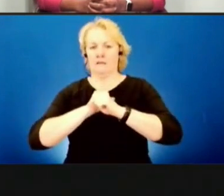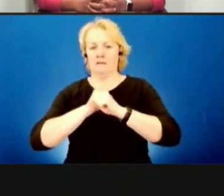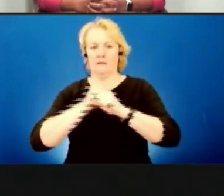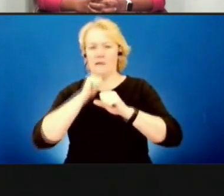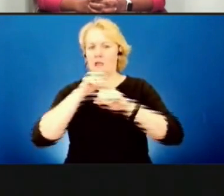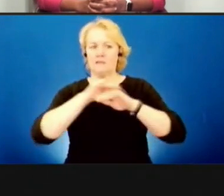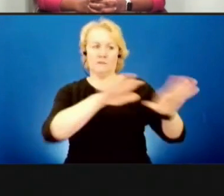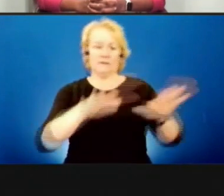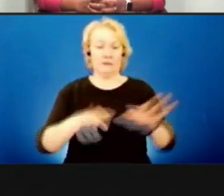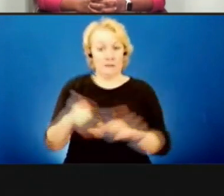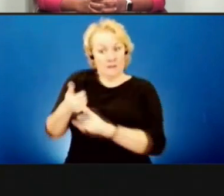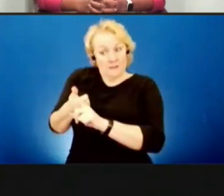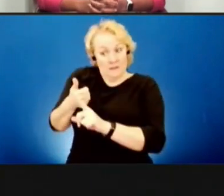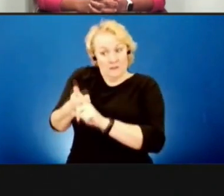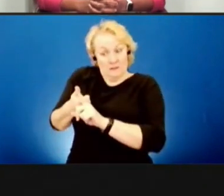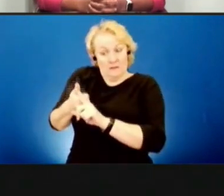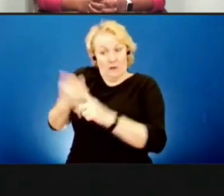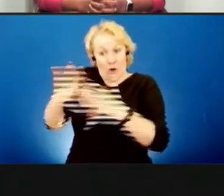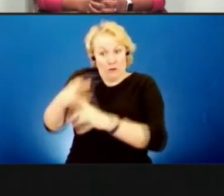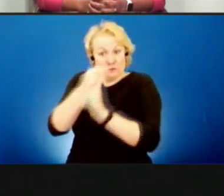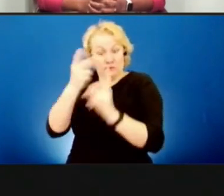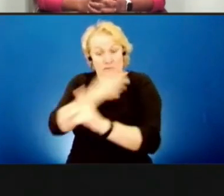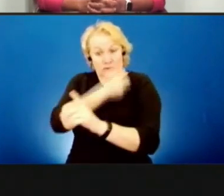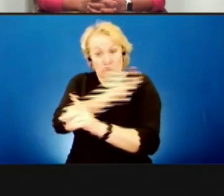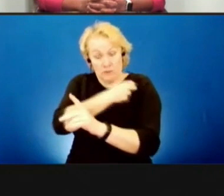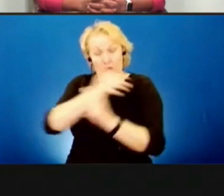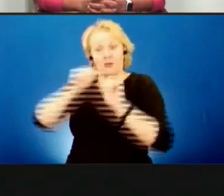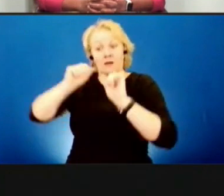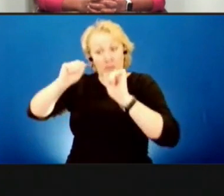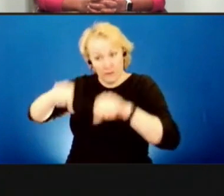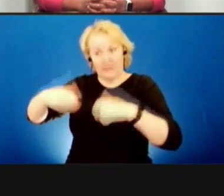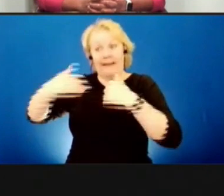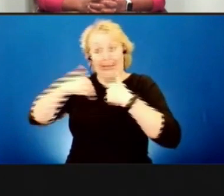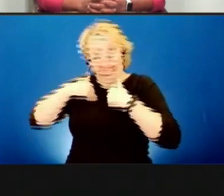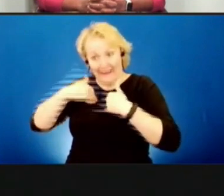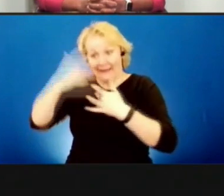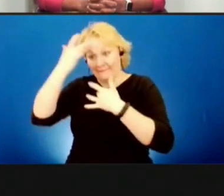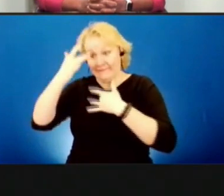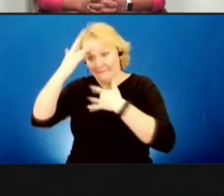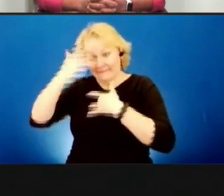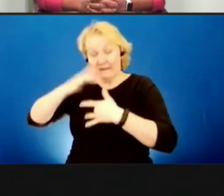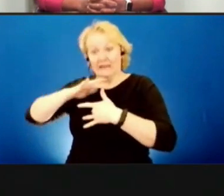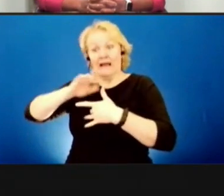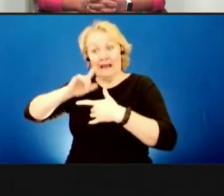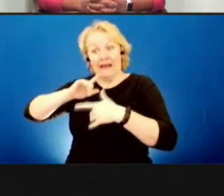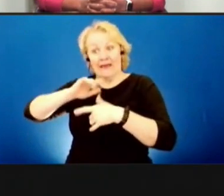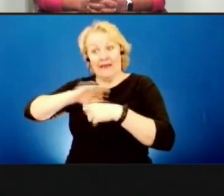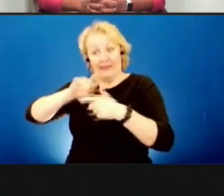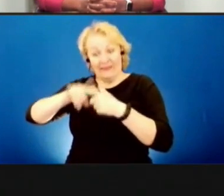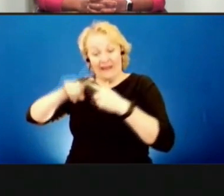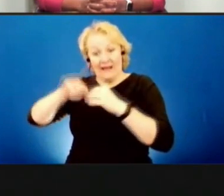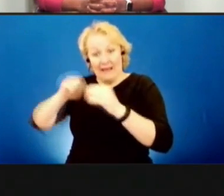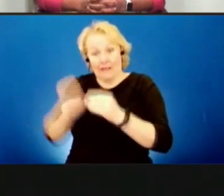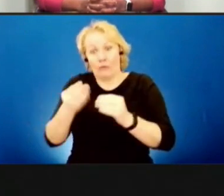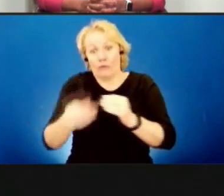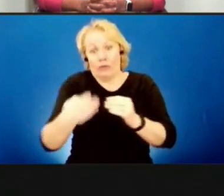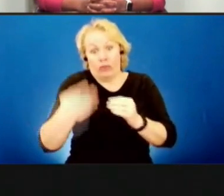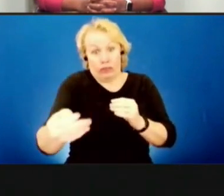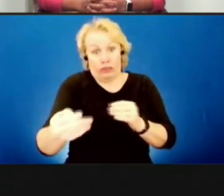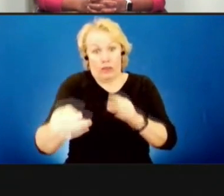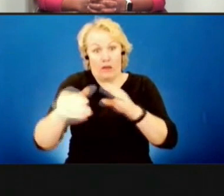be asymptomatic and pass this virus that's in your system on to somebody who's